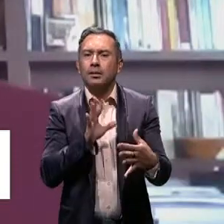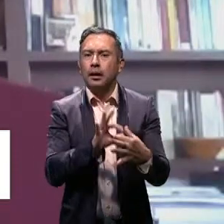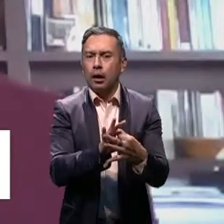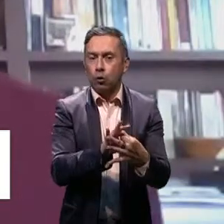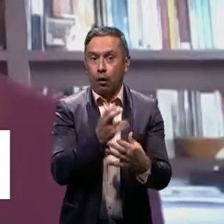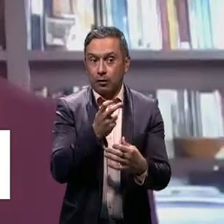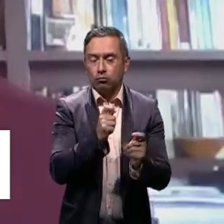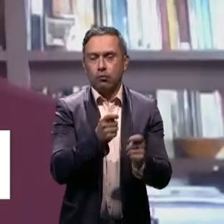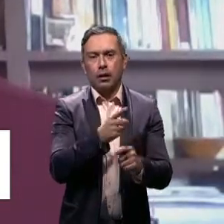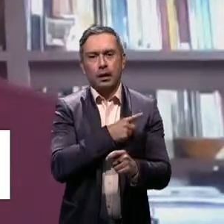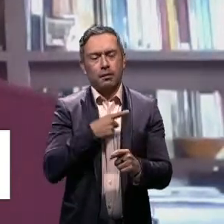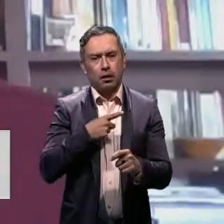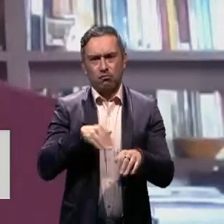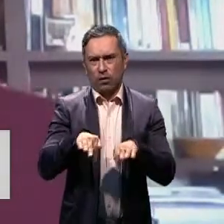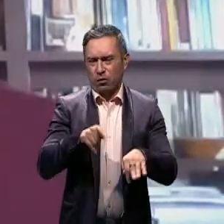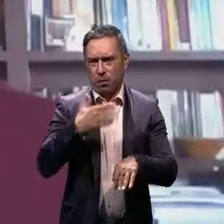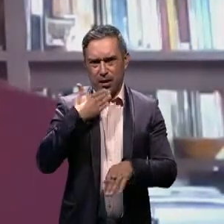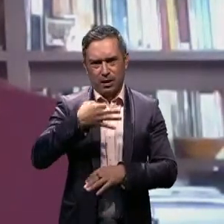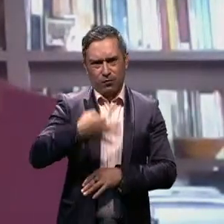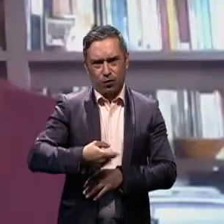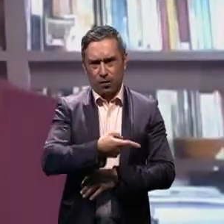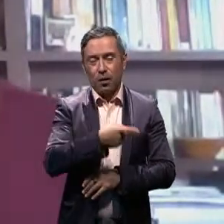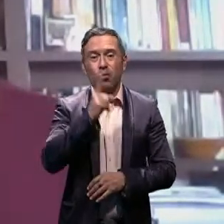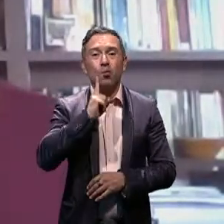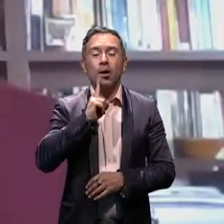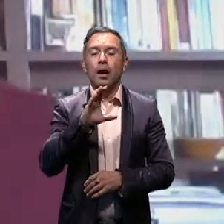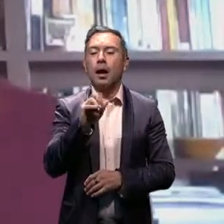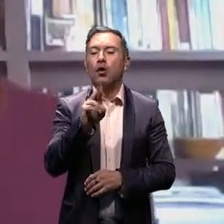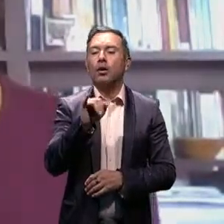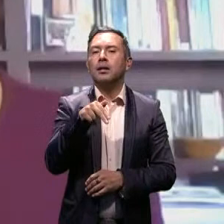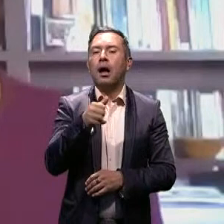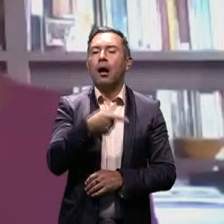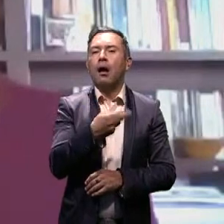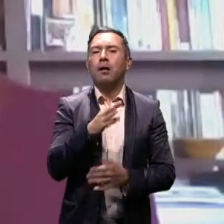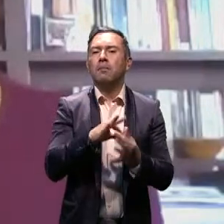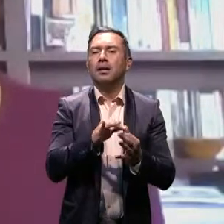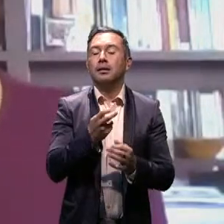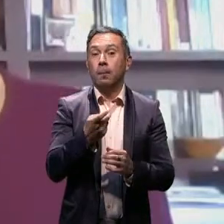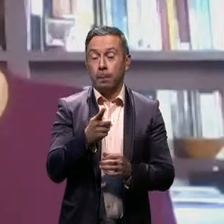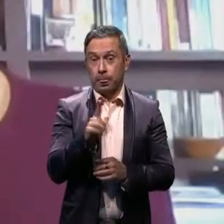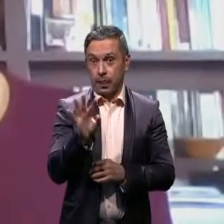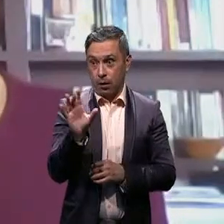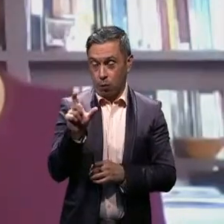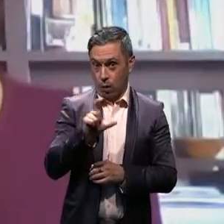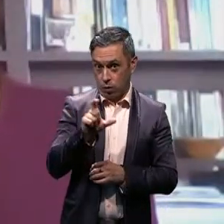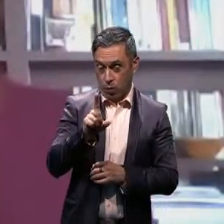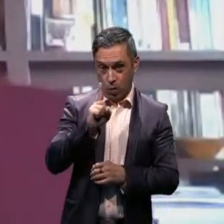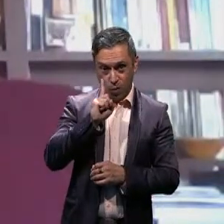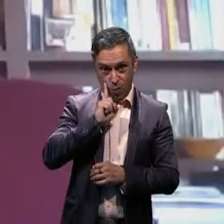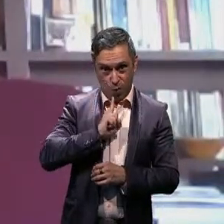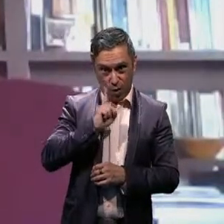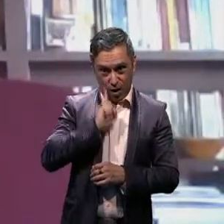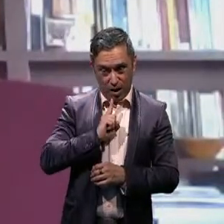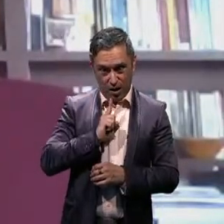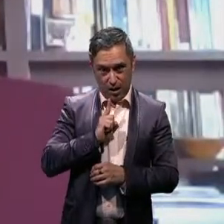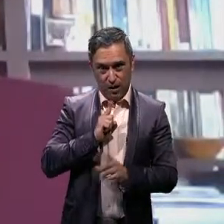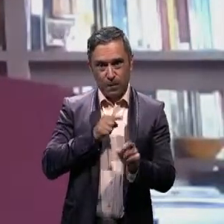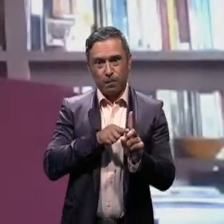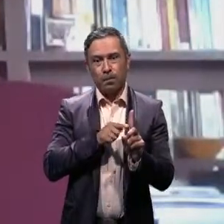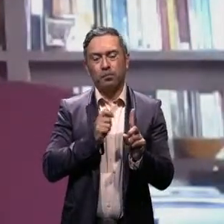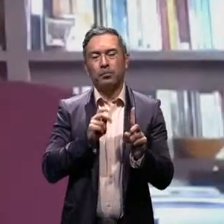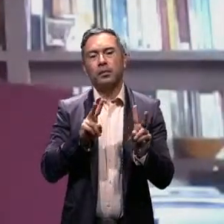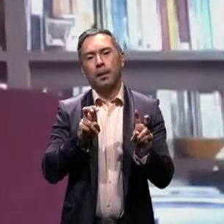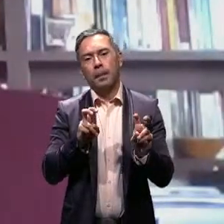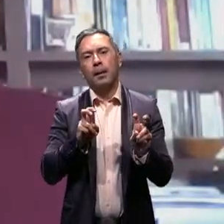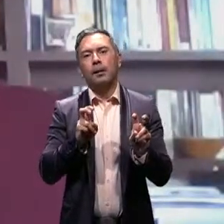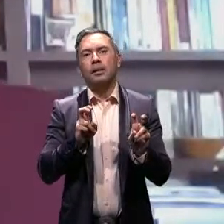be effective and right there. Like Carolina mentioned, when a woman has